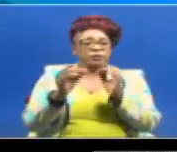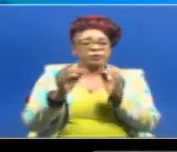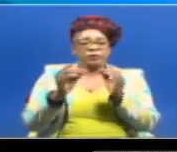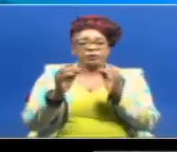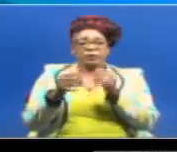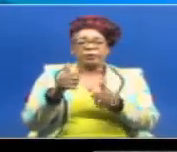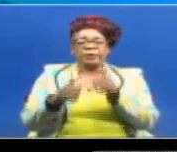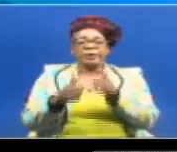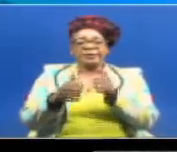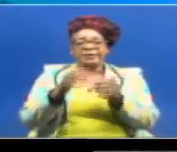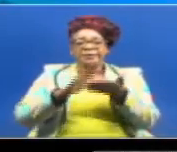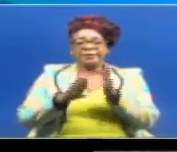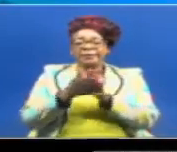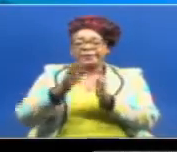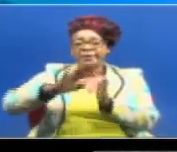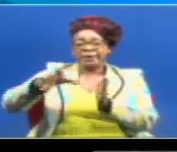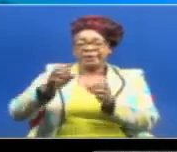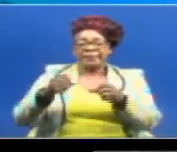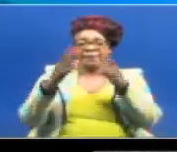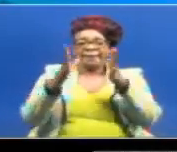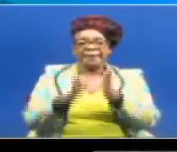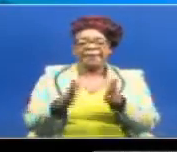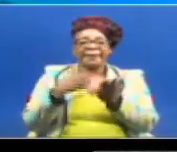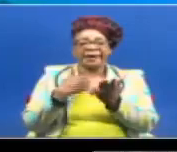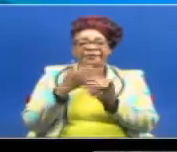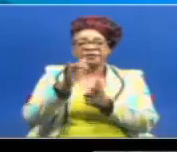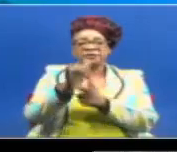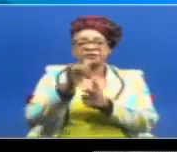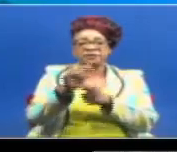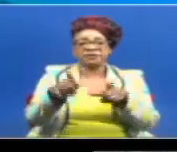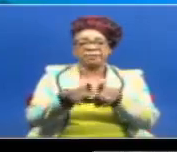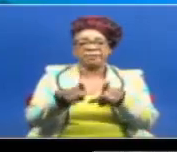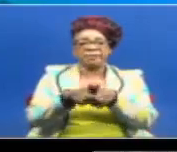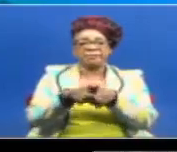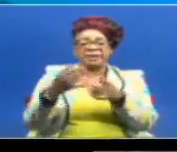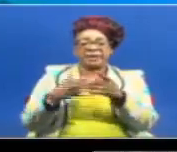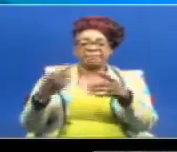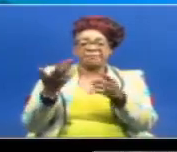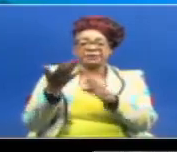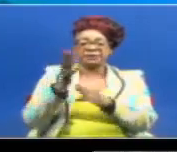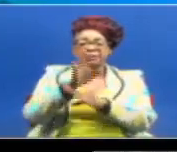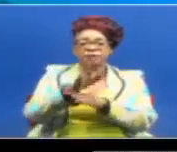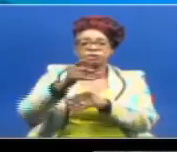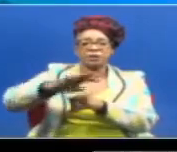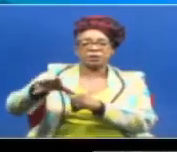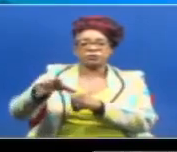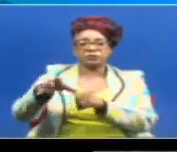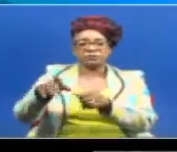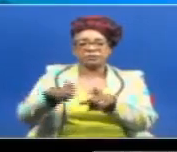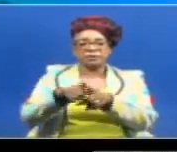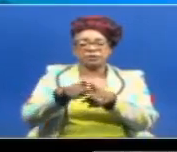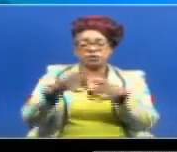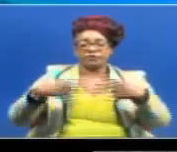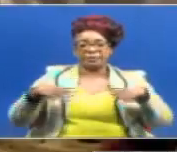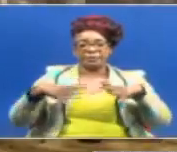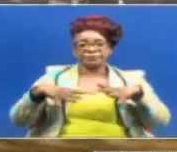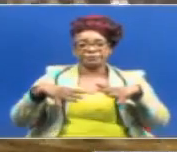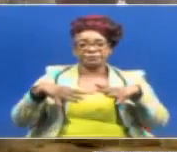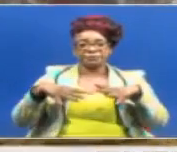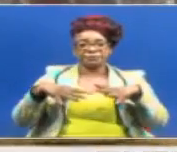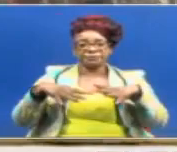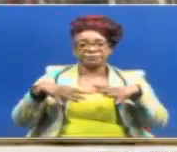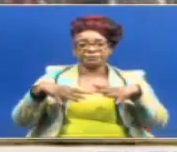claim county officials have misplaced priorities and are not reinvesting into the county and the needs of the people.